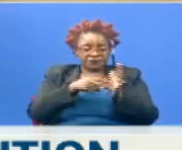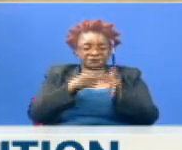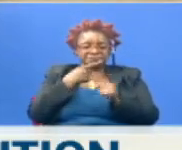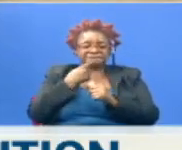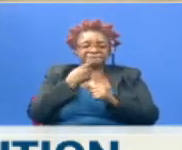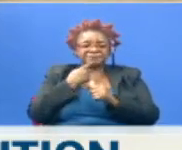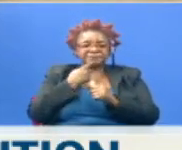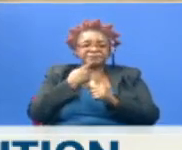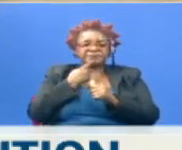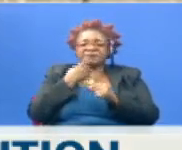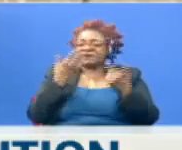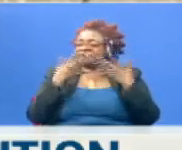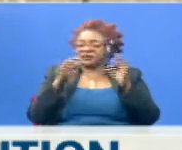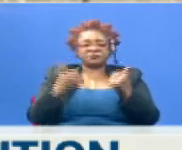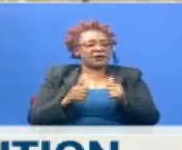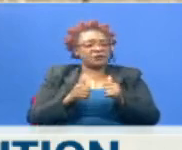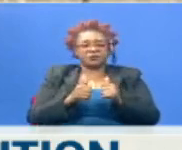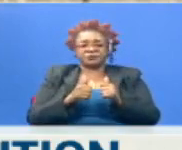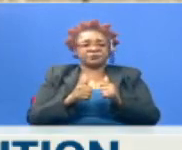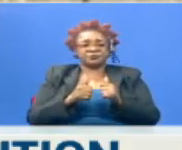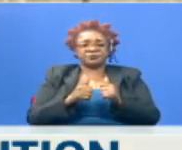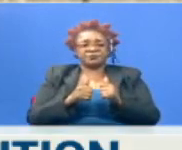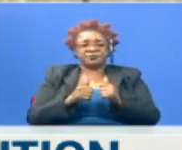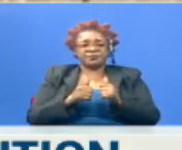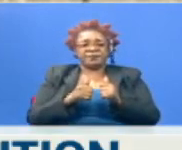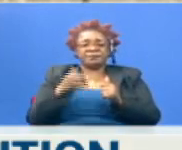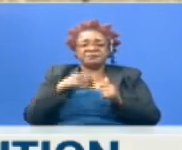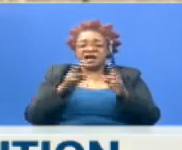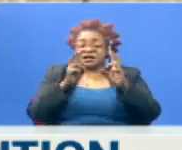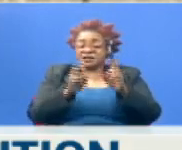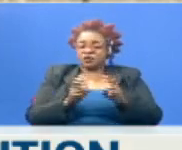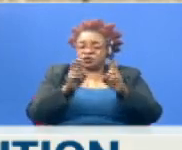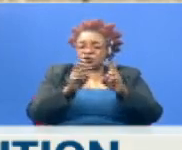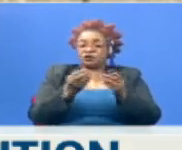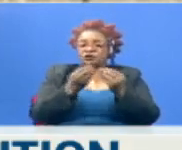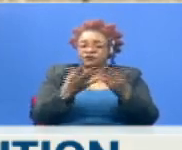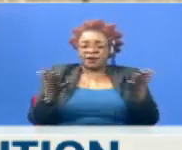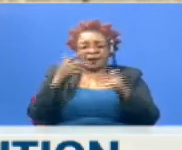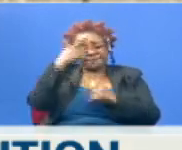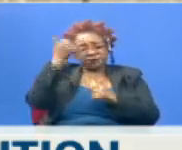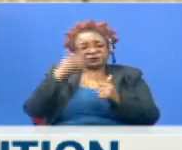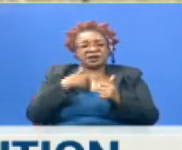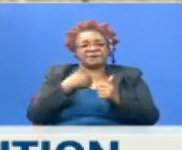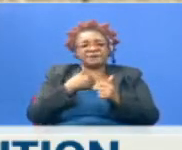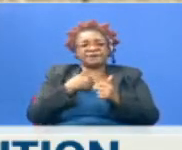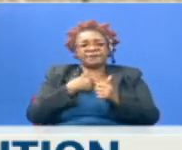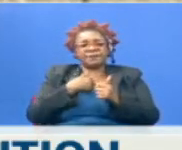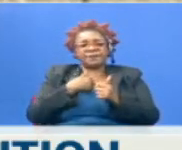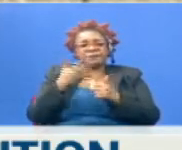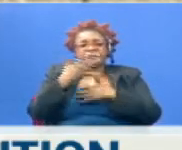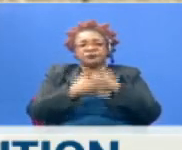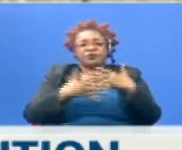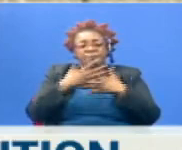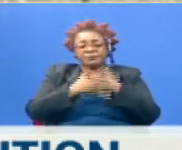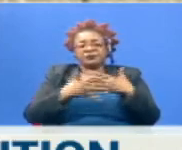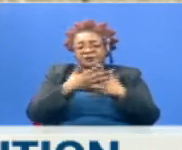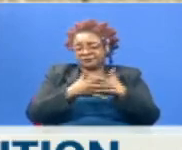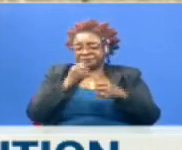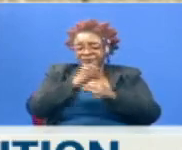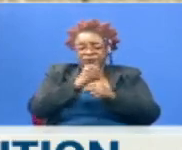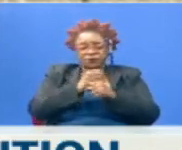far from completion. The software, I've downloaded it for now because I don't have a computer to actually do